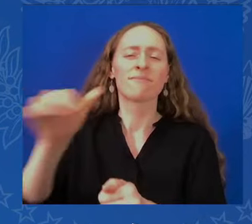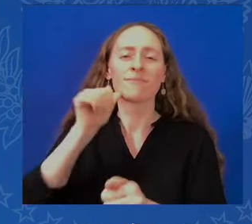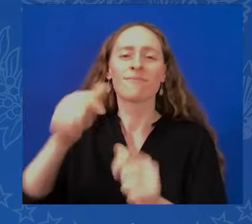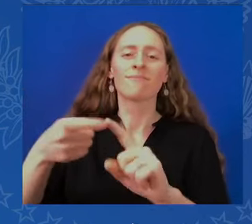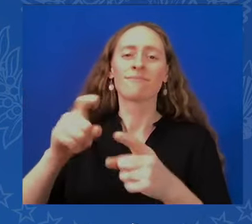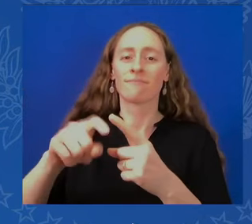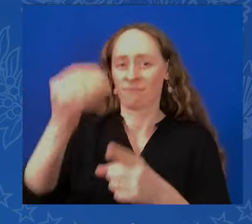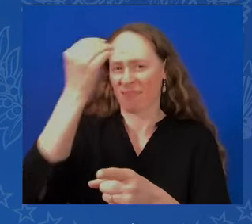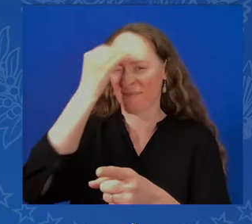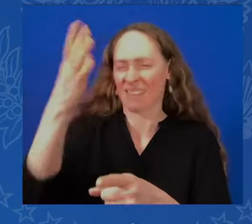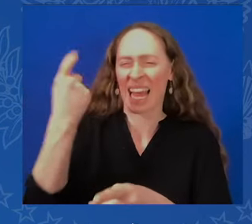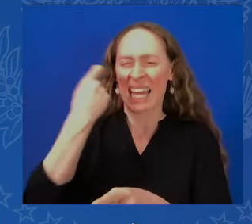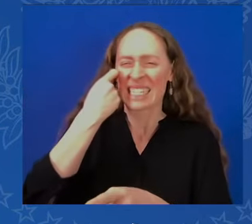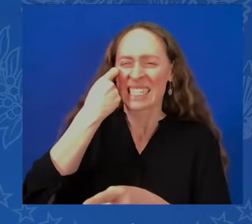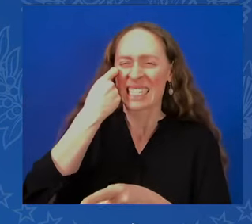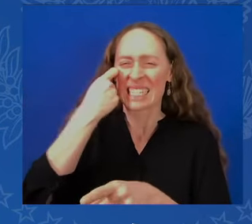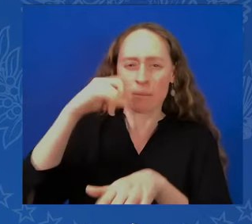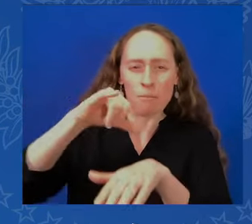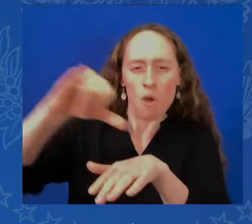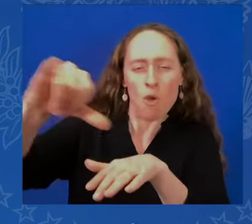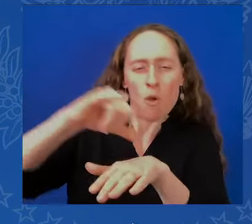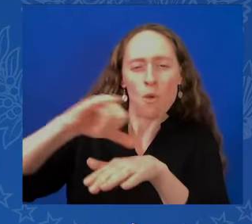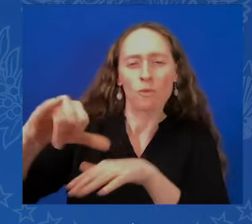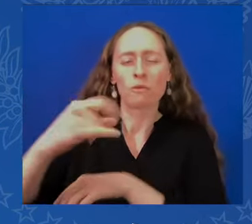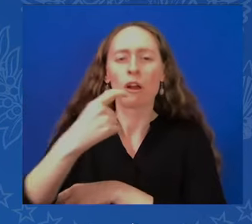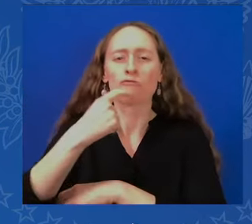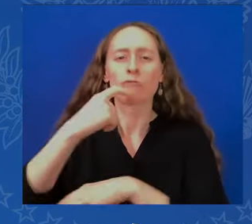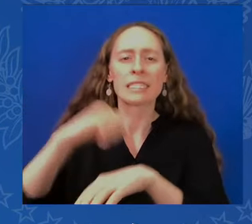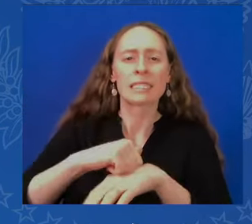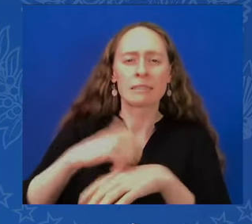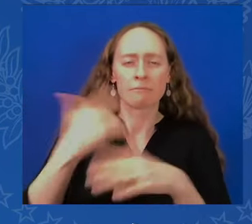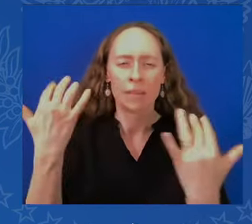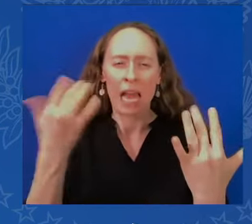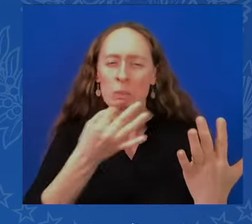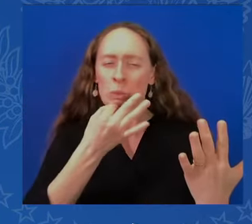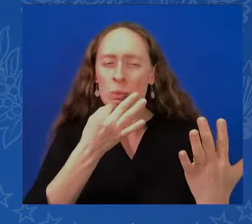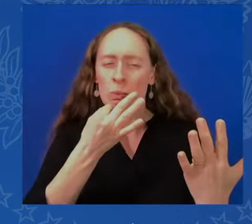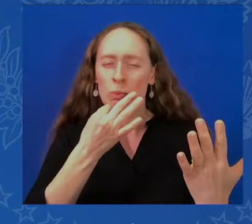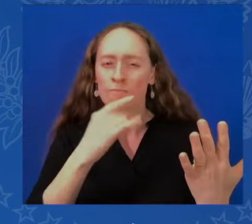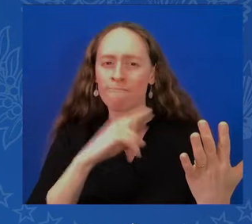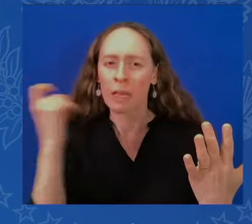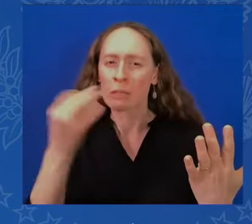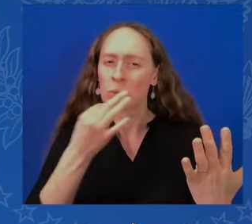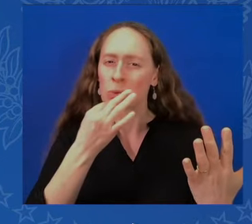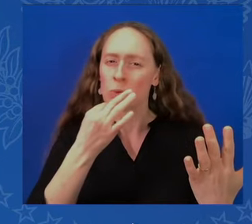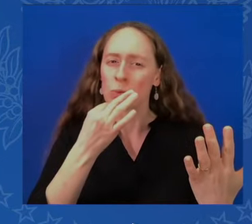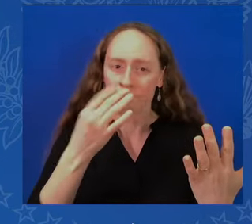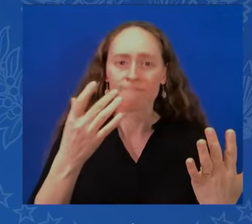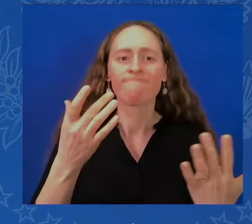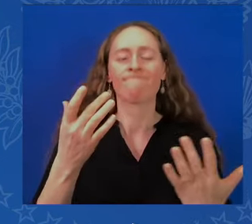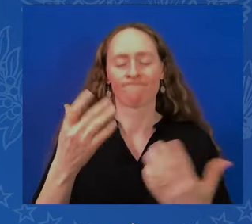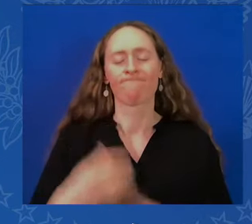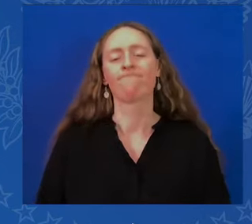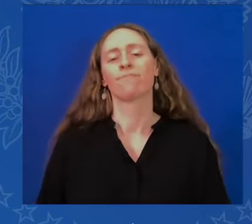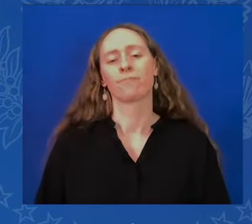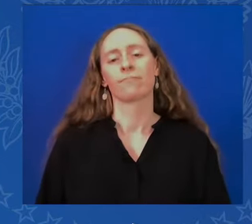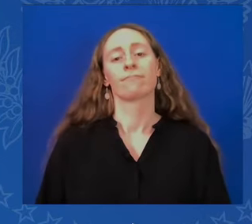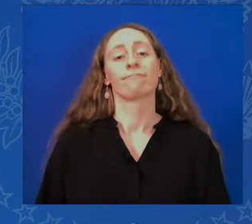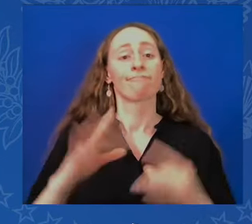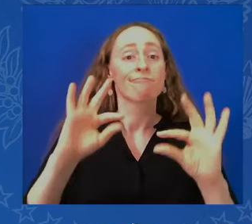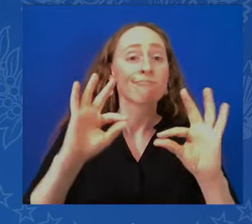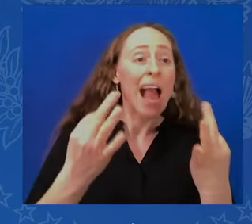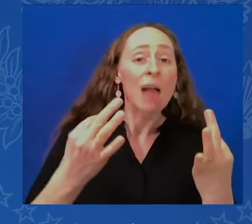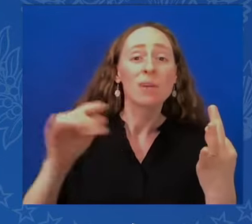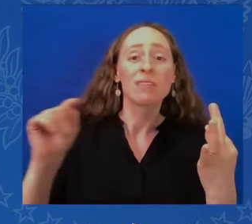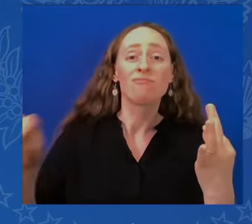dry," he said. Well, to all the families and loved ones who are grieving, I've come here to grieve with you. We